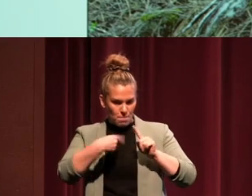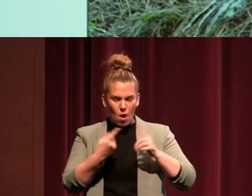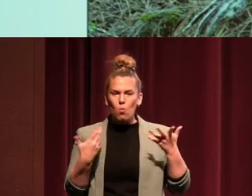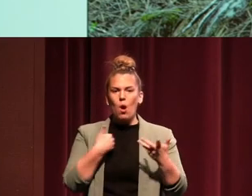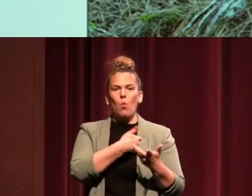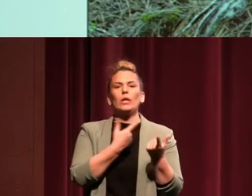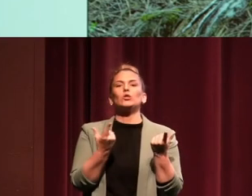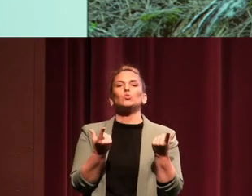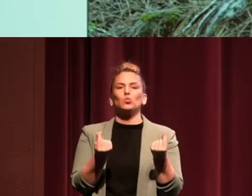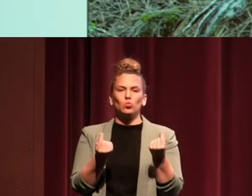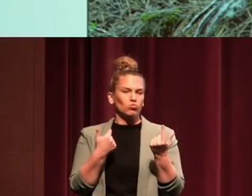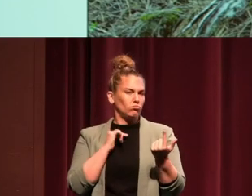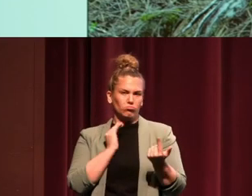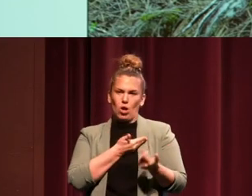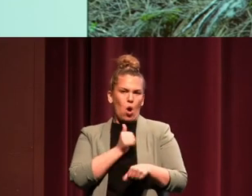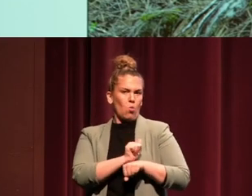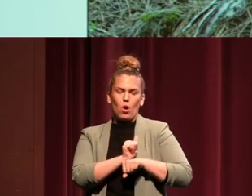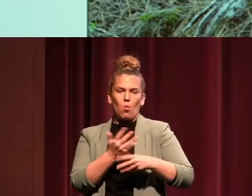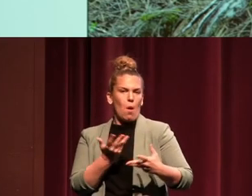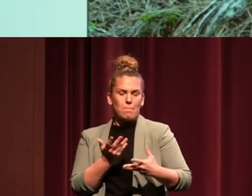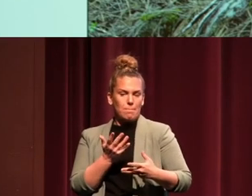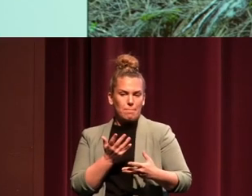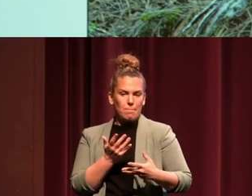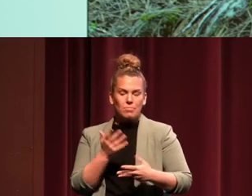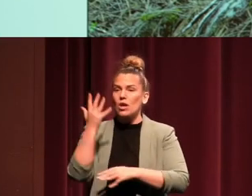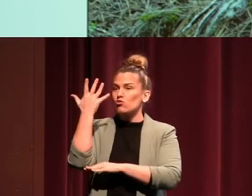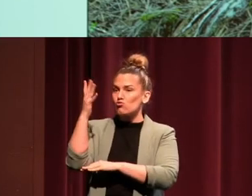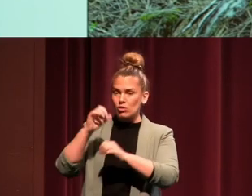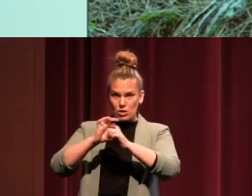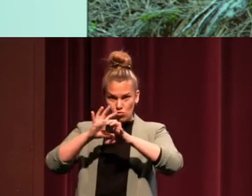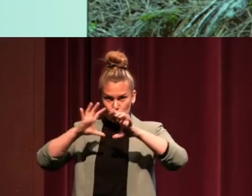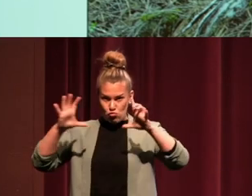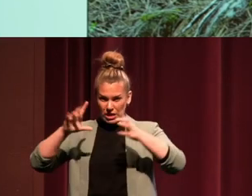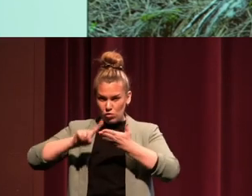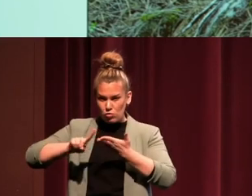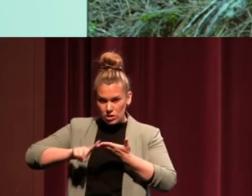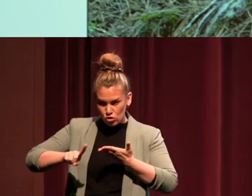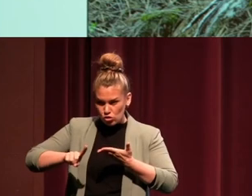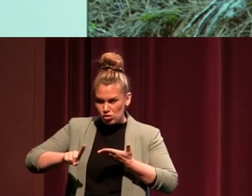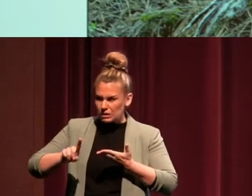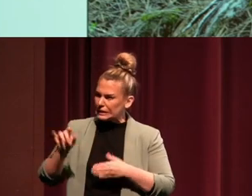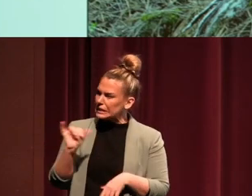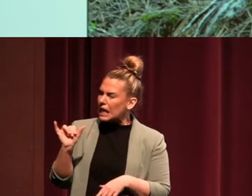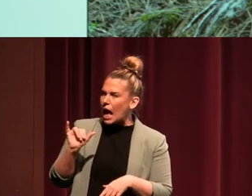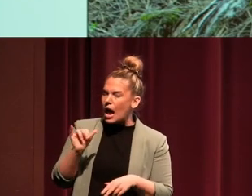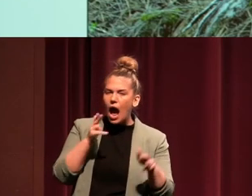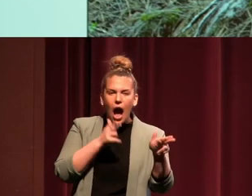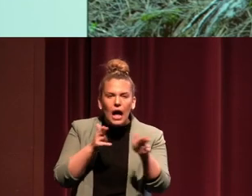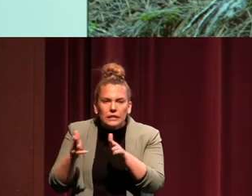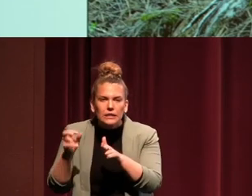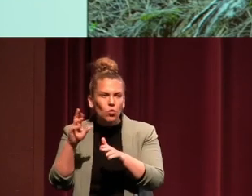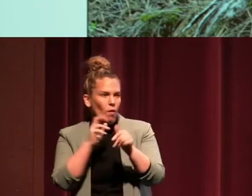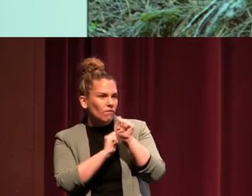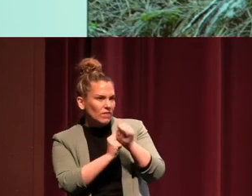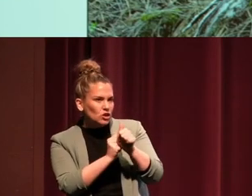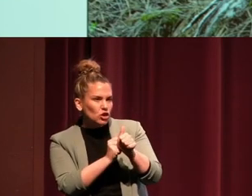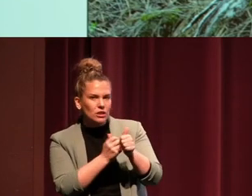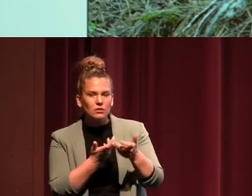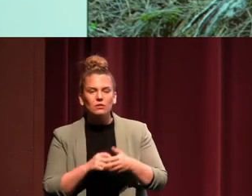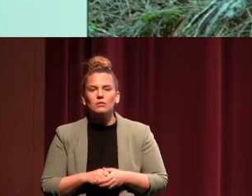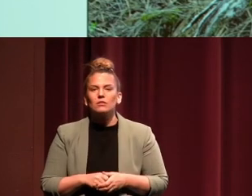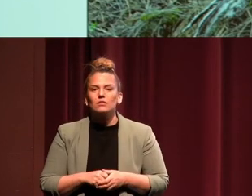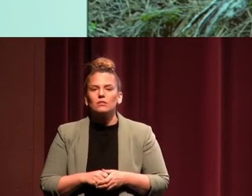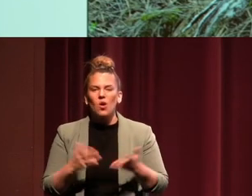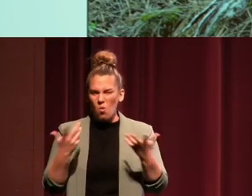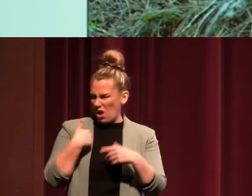do. Tree ring research is a little like hunting or fishing. And